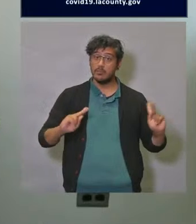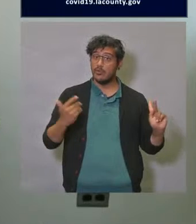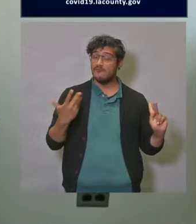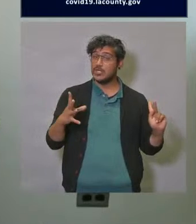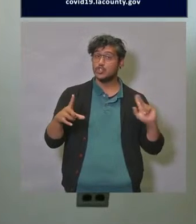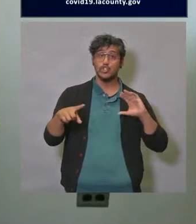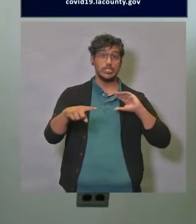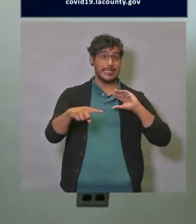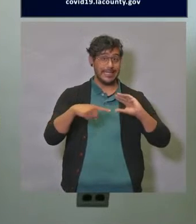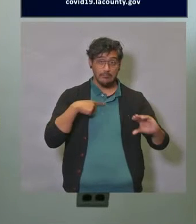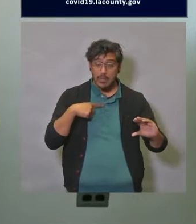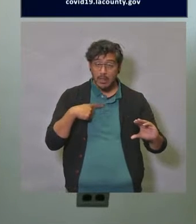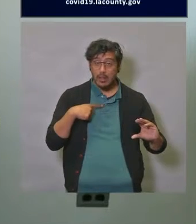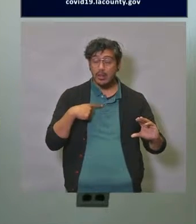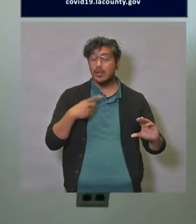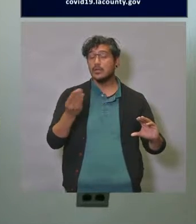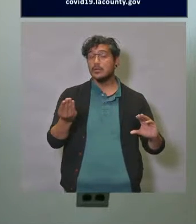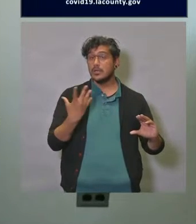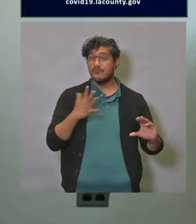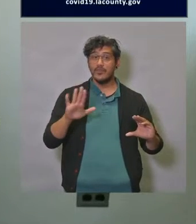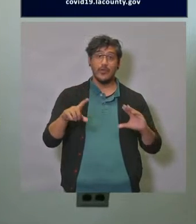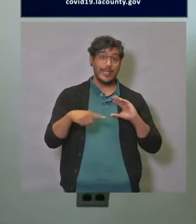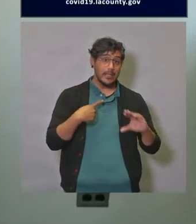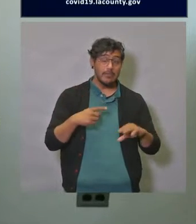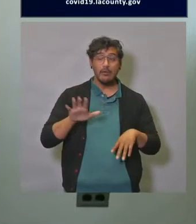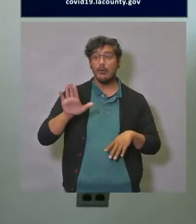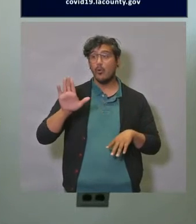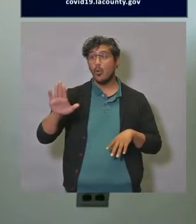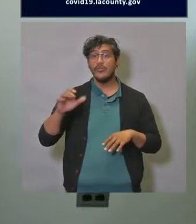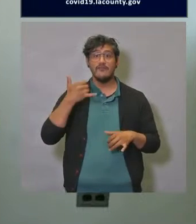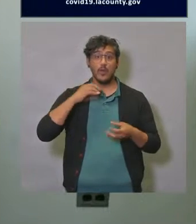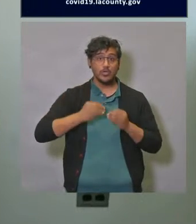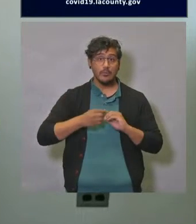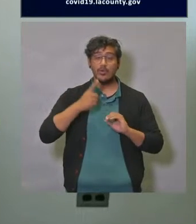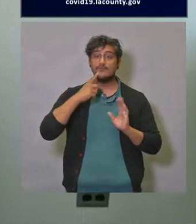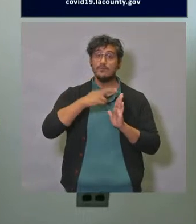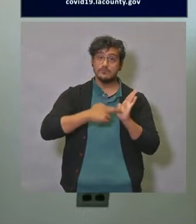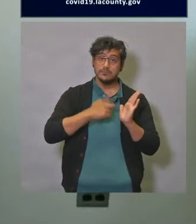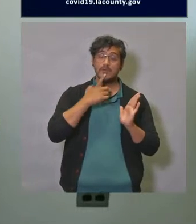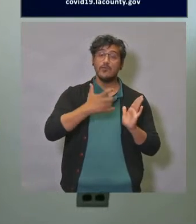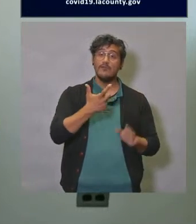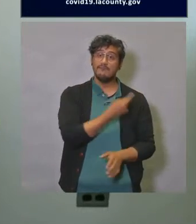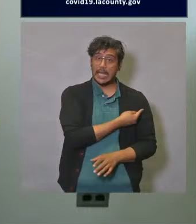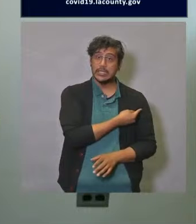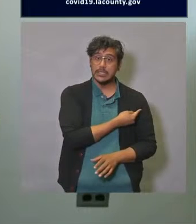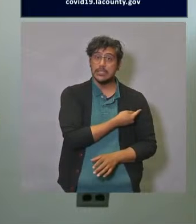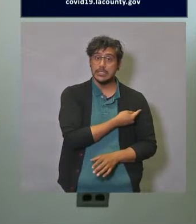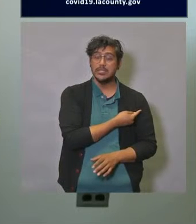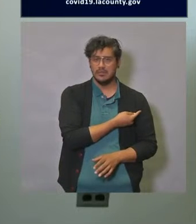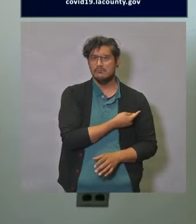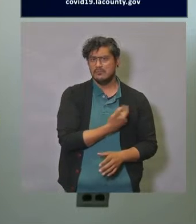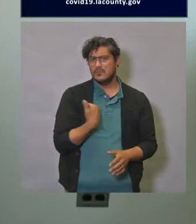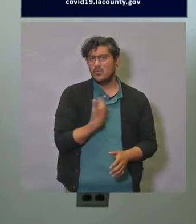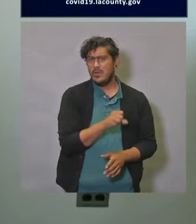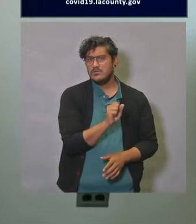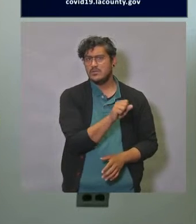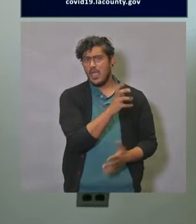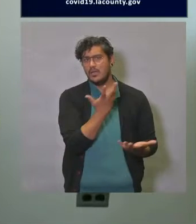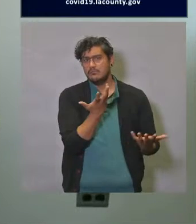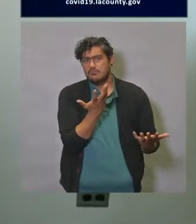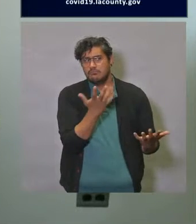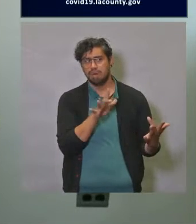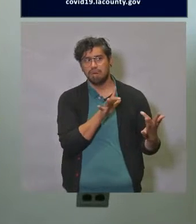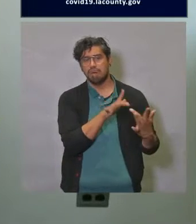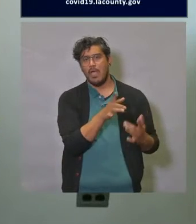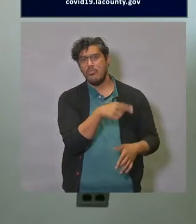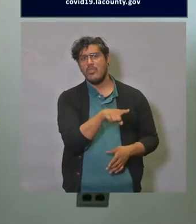email addresses or with phone numbers as part of their registration to get vaccinated. We have the capability to actually